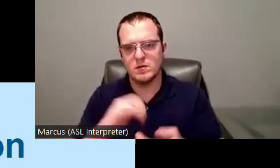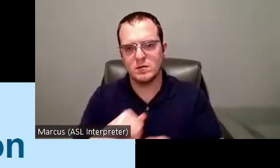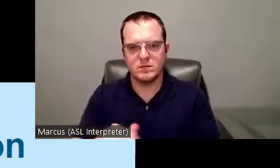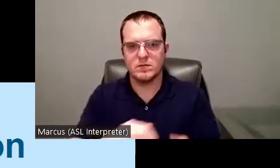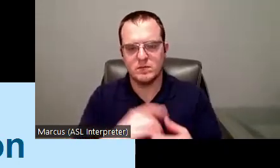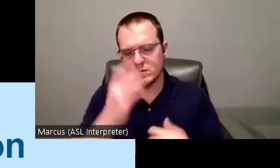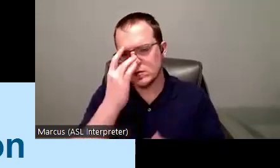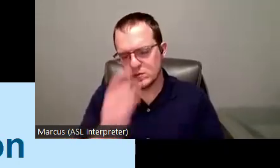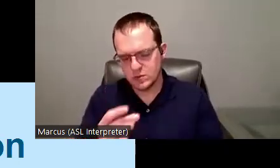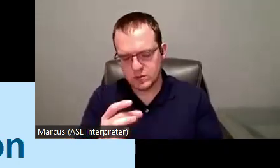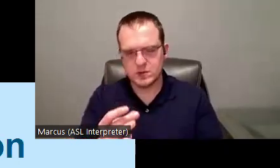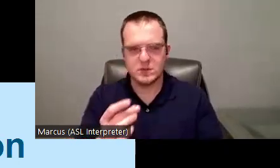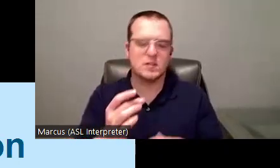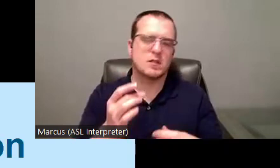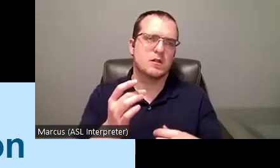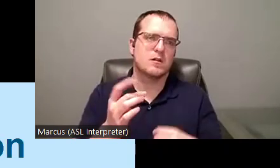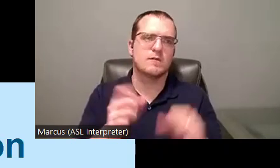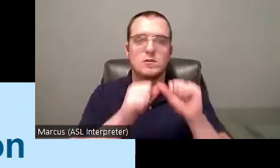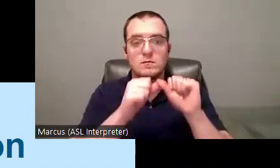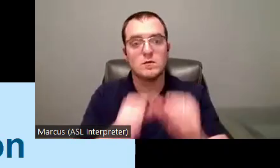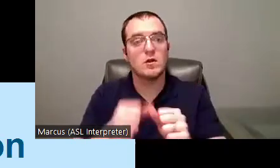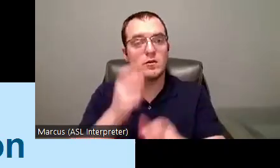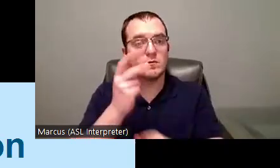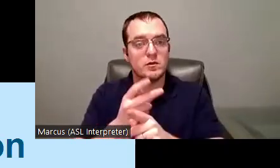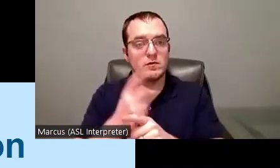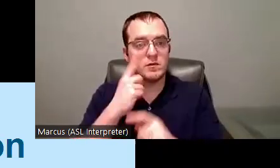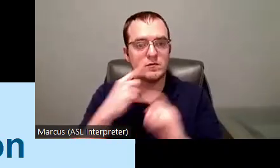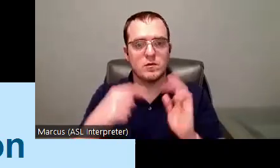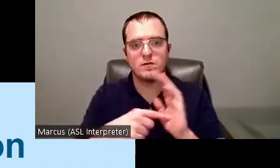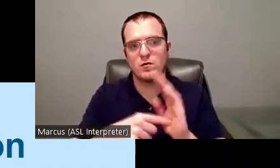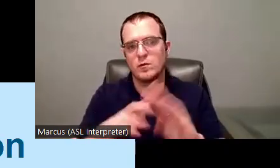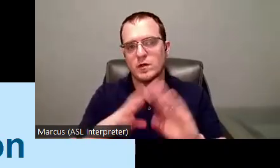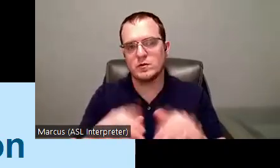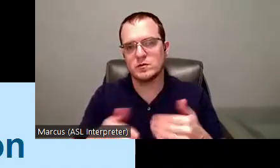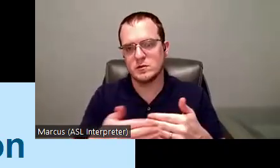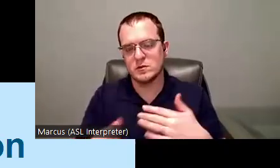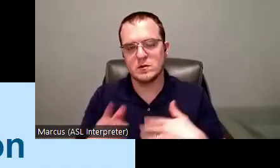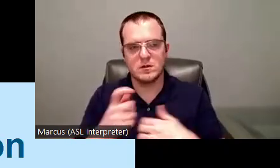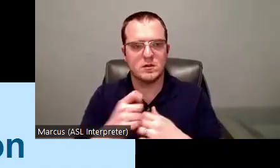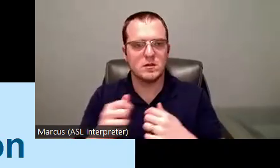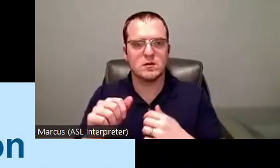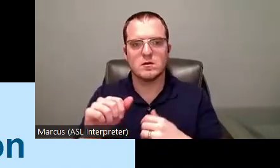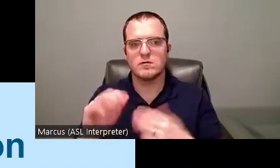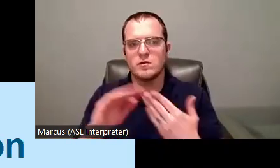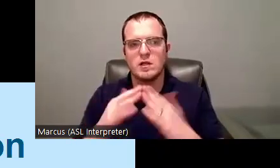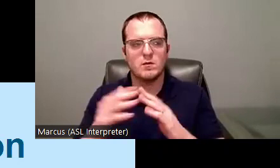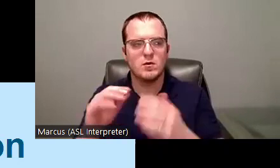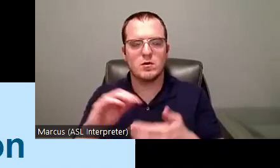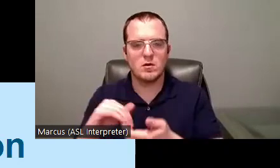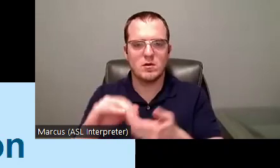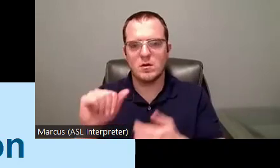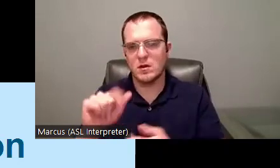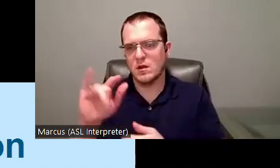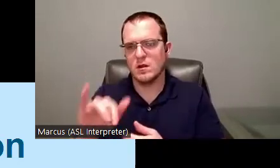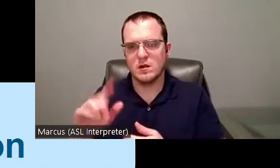in the long-term preservation of existing affordable housing. It's headed up by Neighborhood Allies, and I'd just really like to thank them for